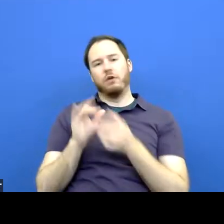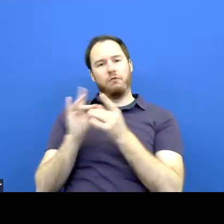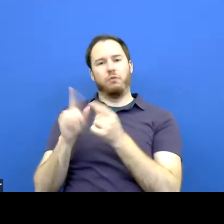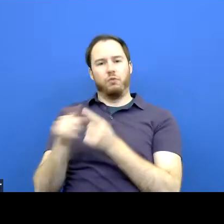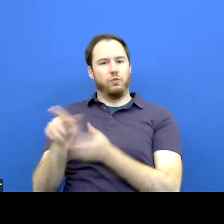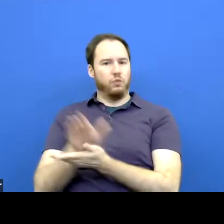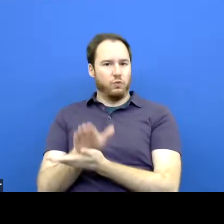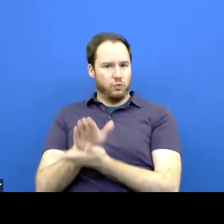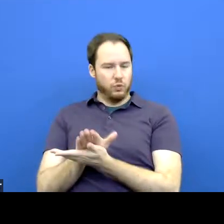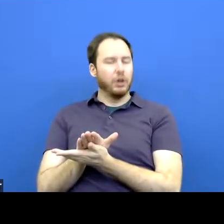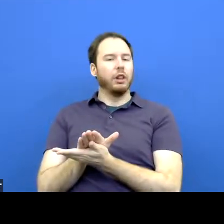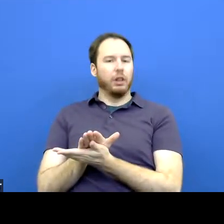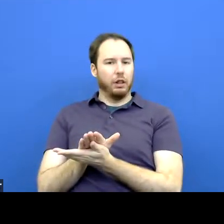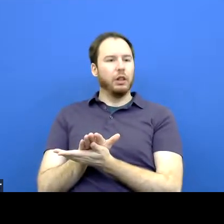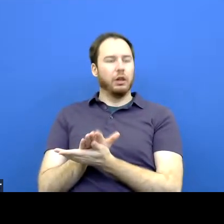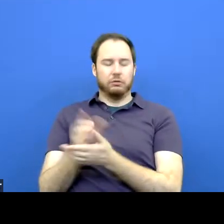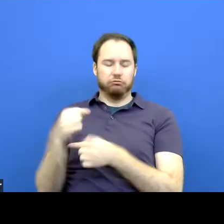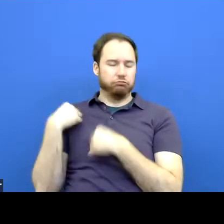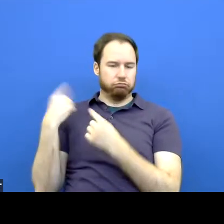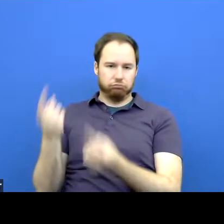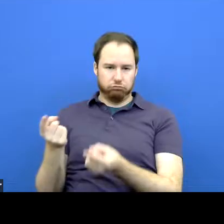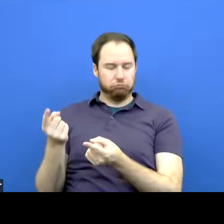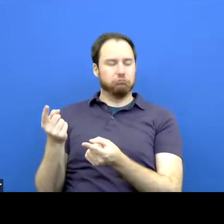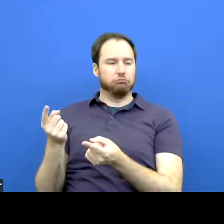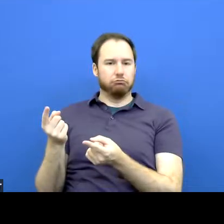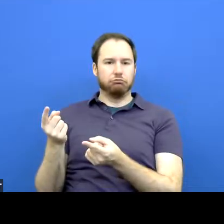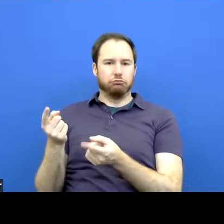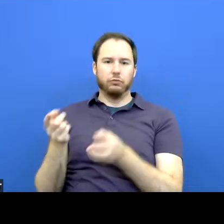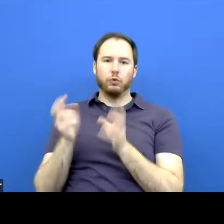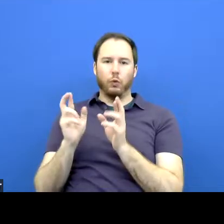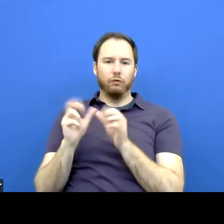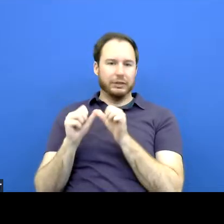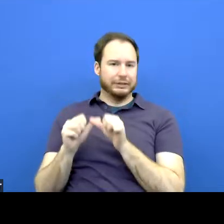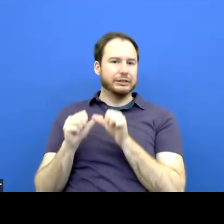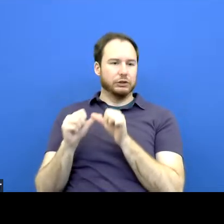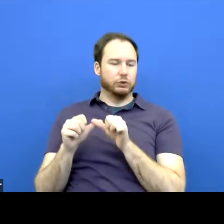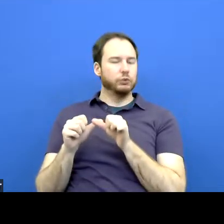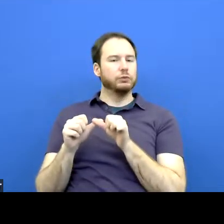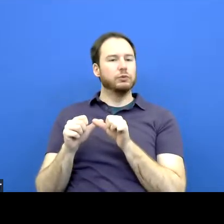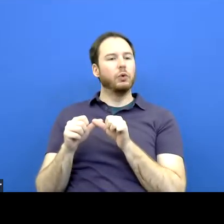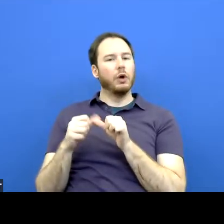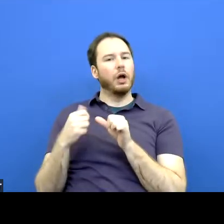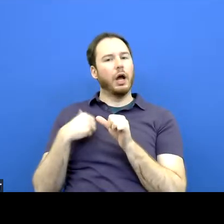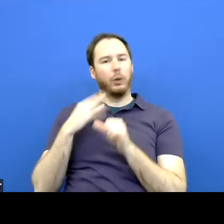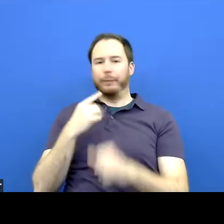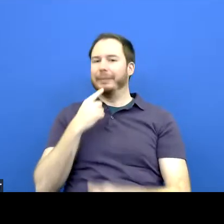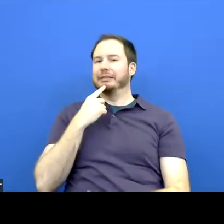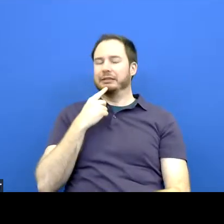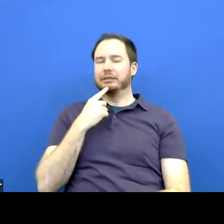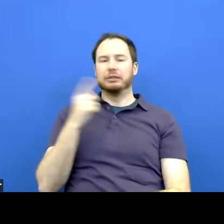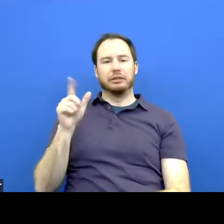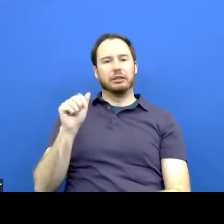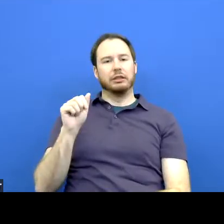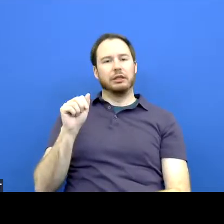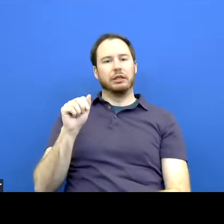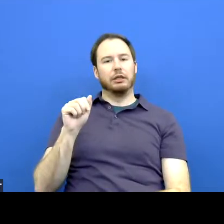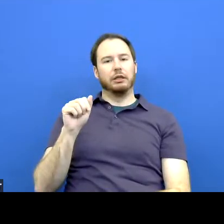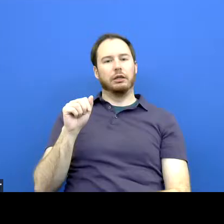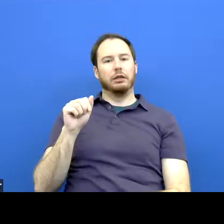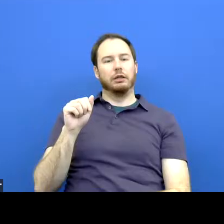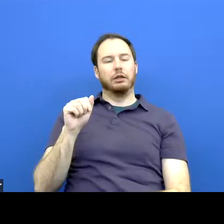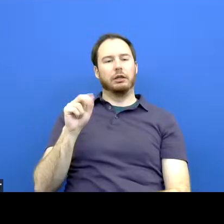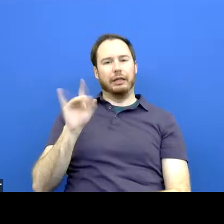school. We have had with the school district, and we'll hopefully continue moving forward. I will miss when Andy Whitmore